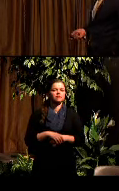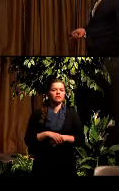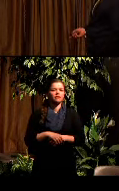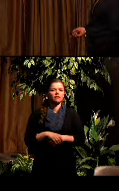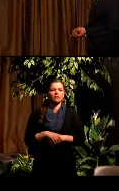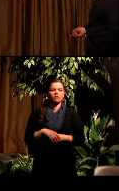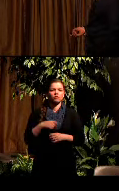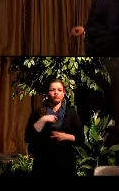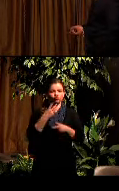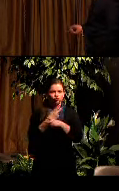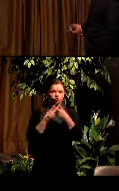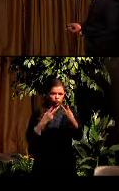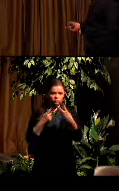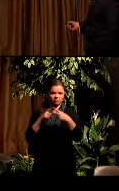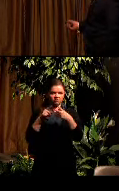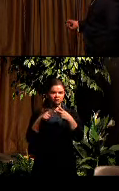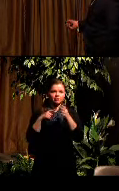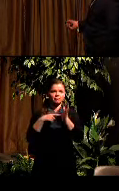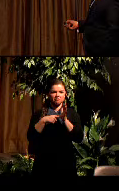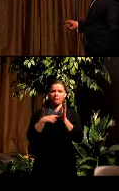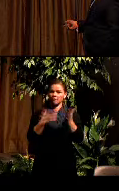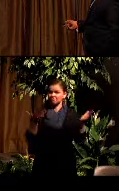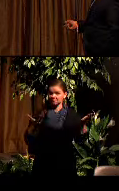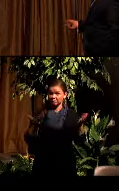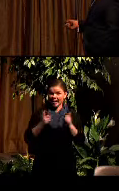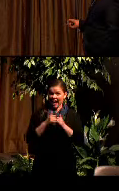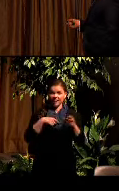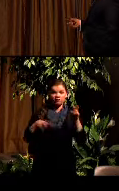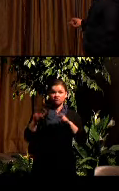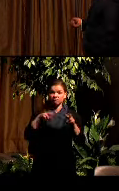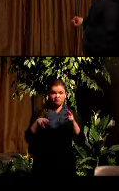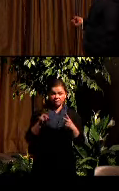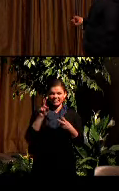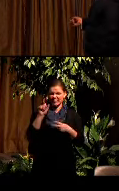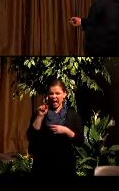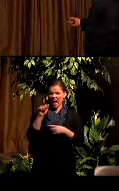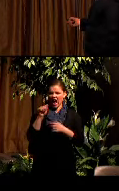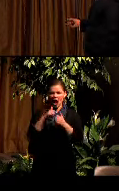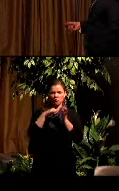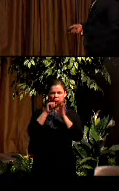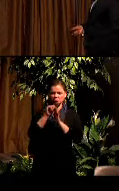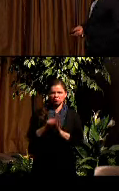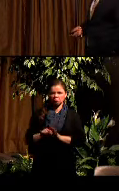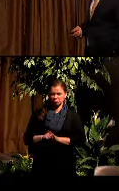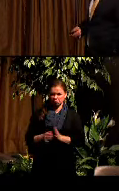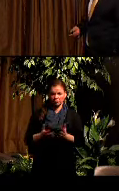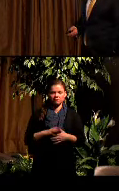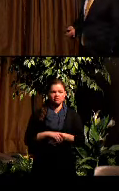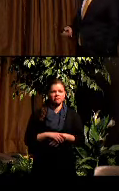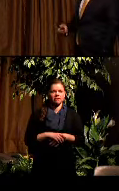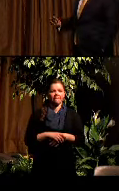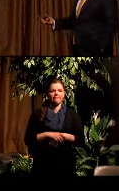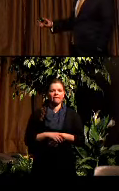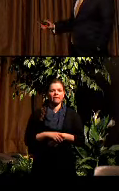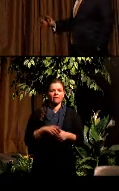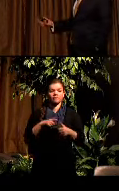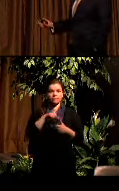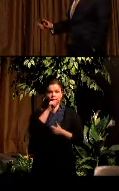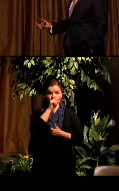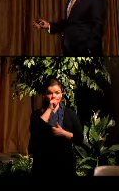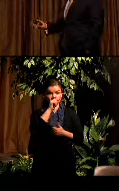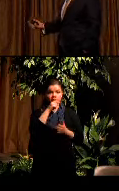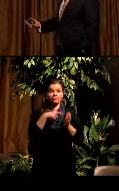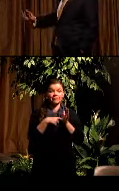analyze the data, the monitoring data. We use birds as indicators of sort of America's great habitats. We took a habitat